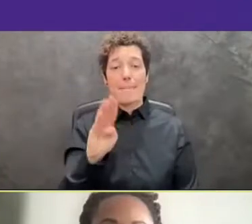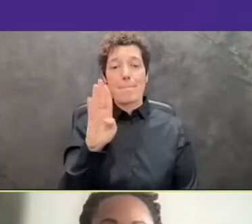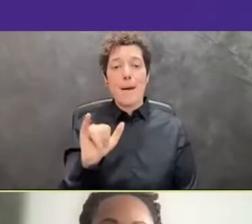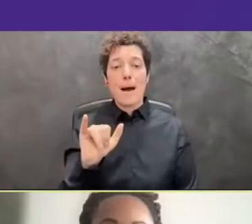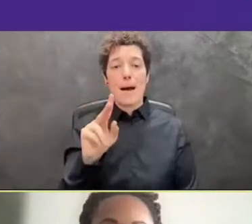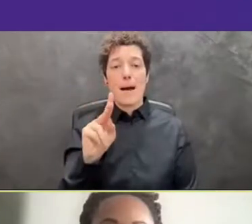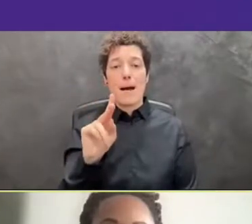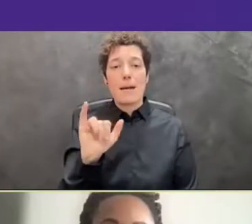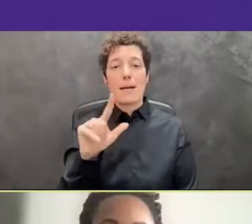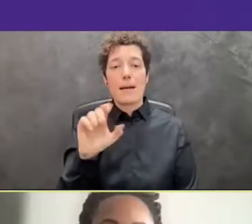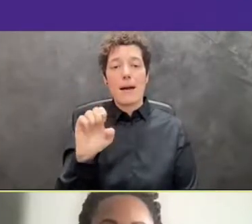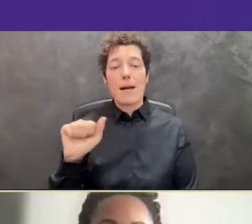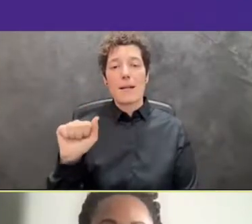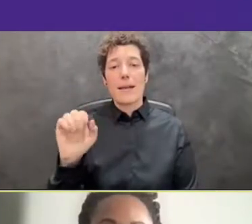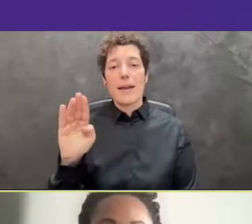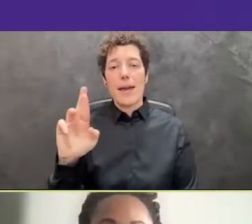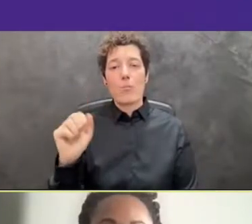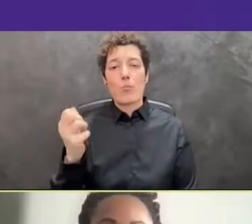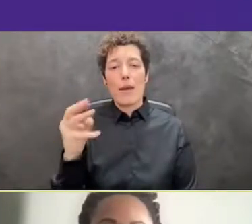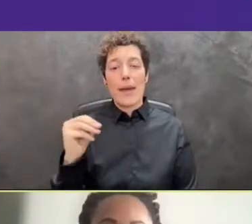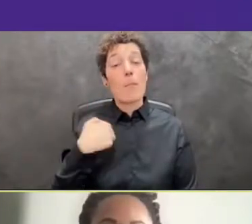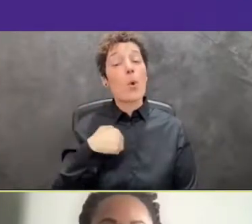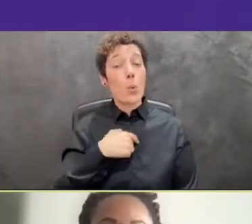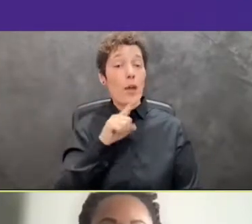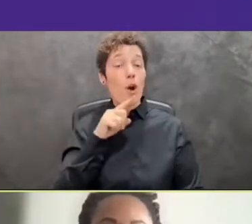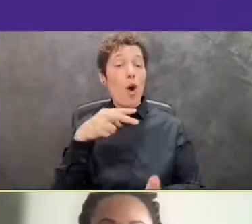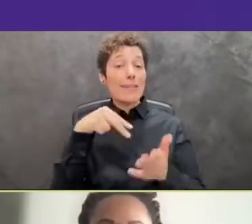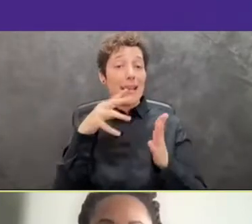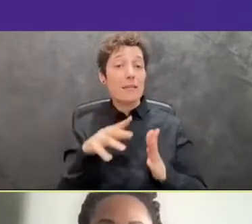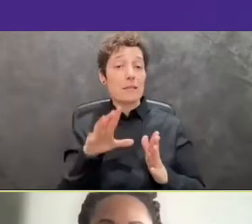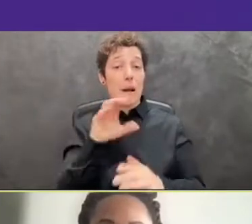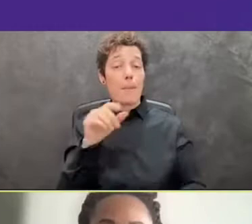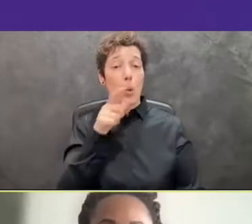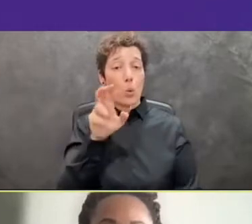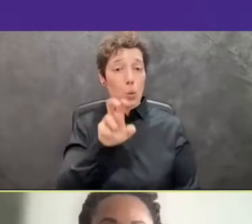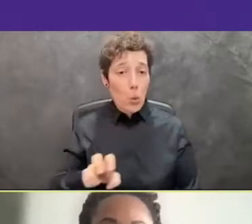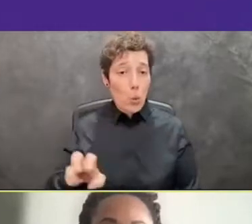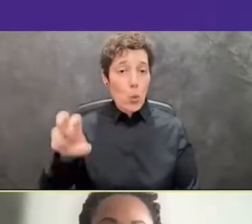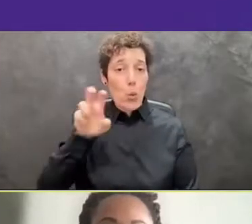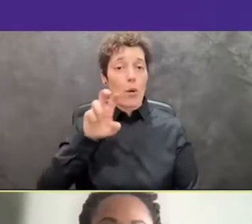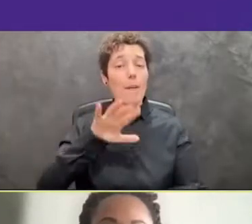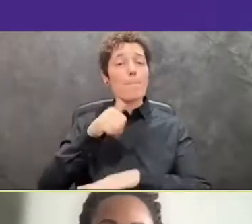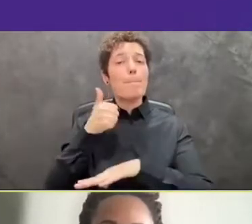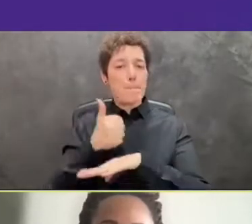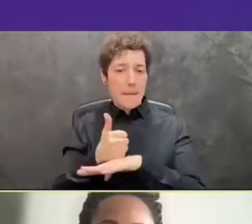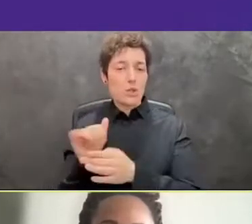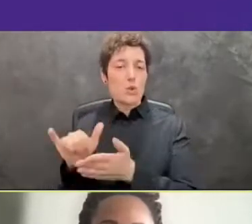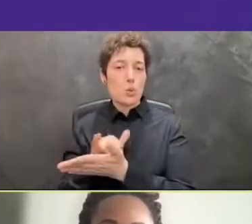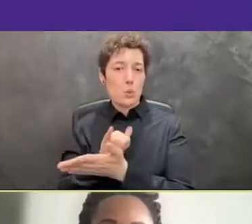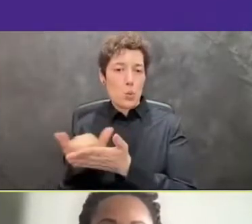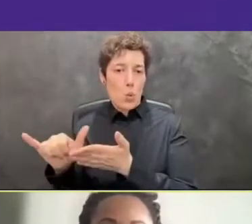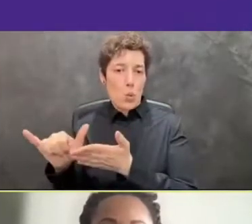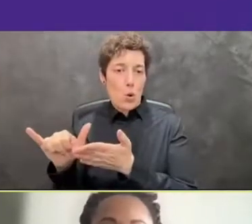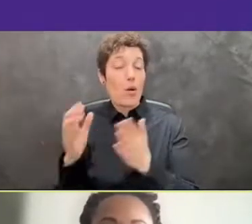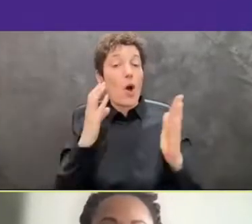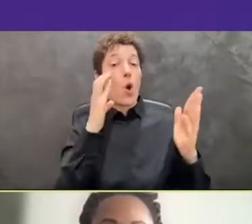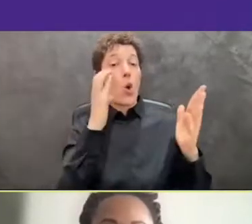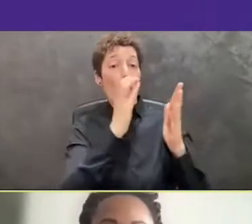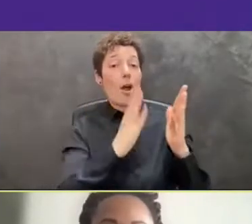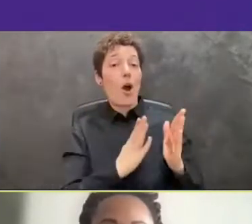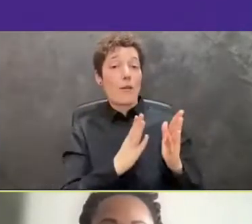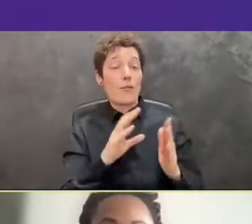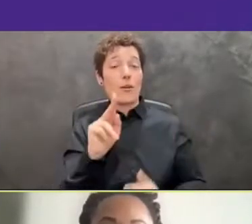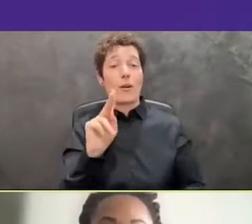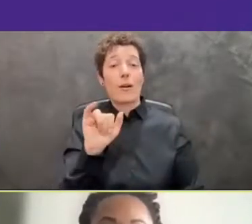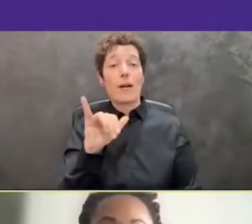are a touring dance company based in New York and artistically led by choreographer Kyle Abraham. My